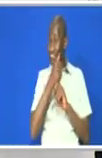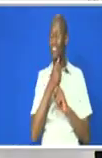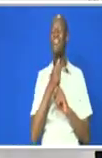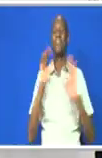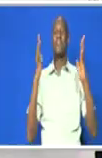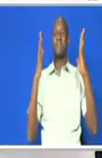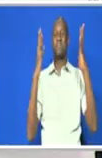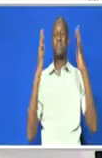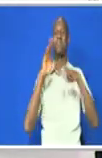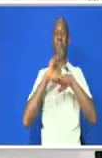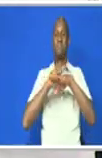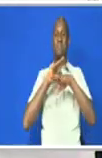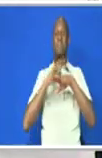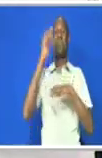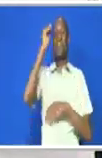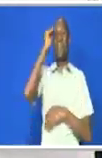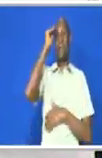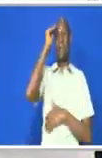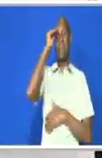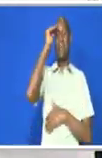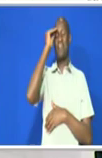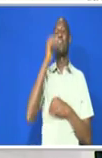Well done, Melana.